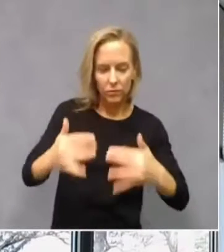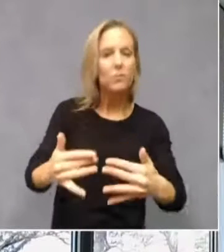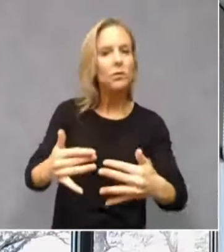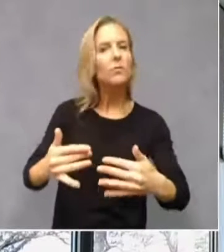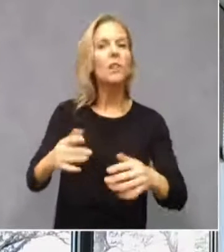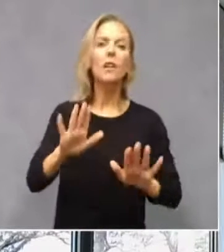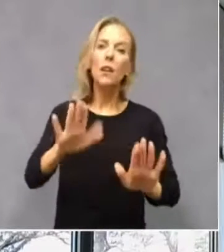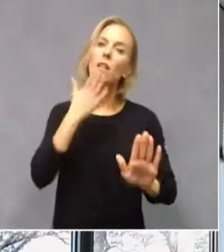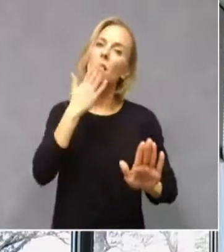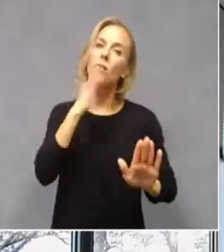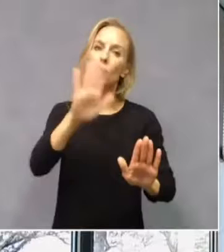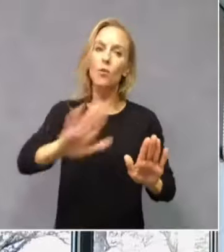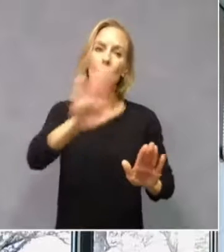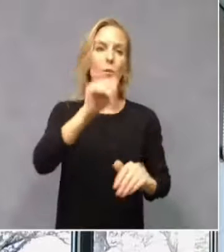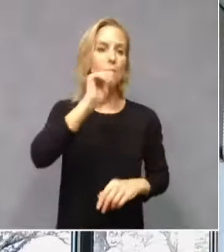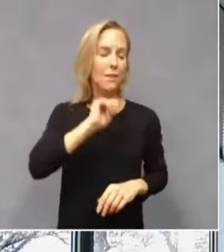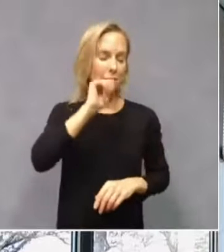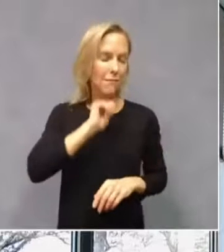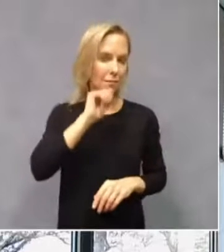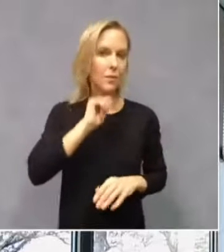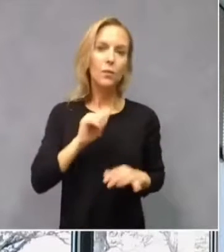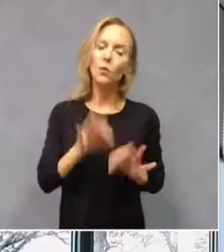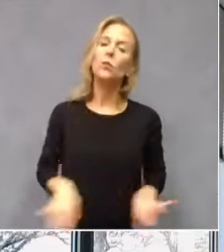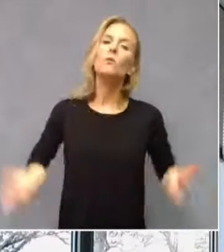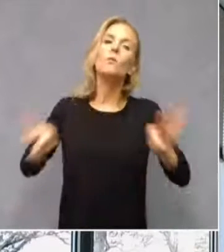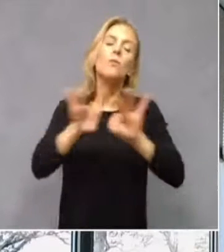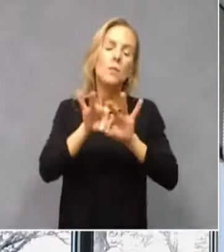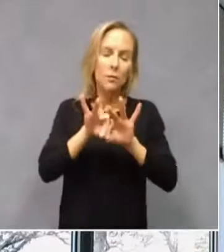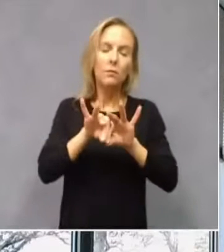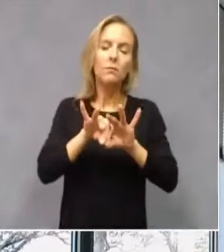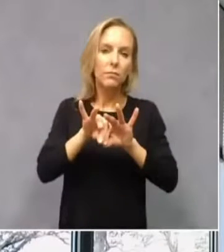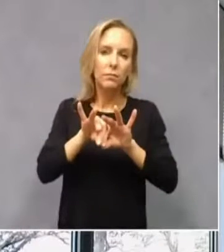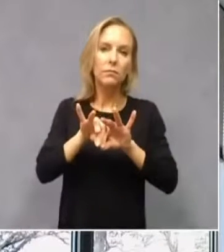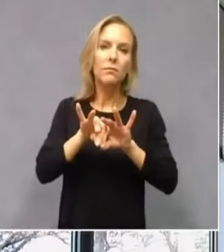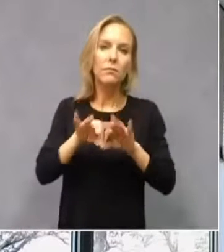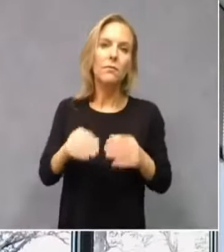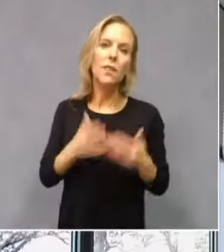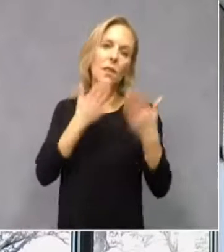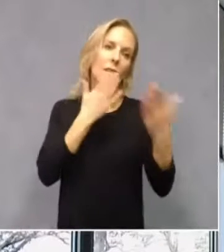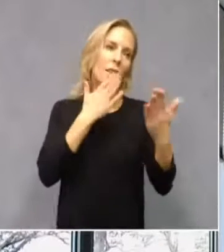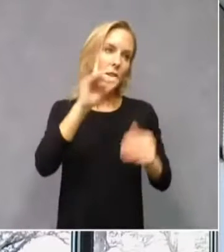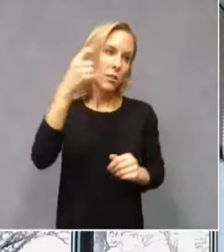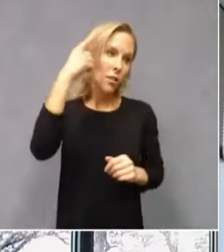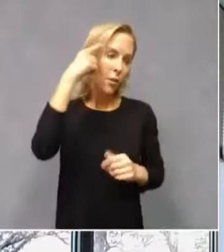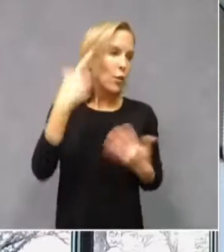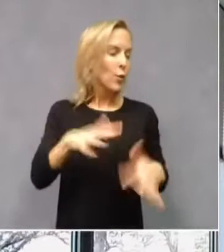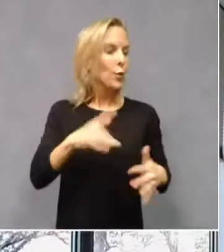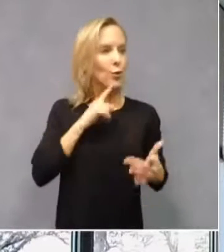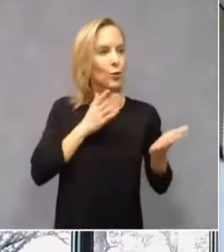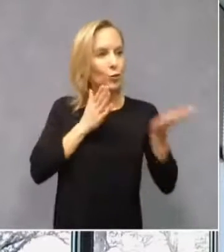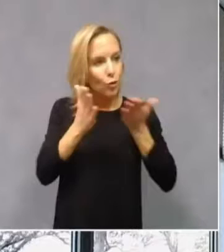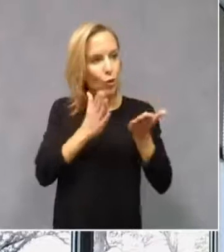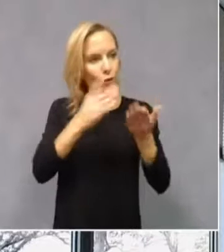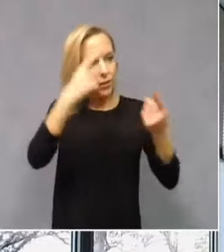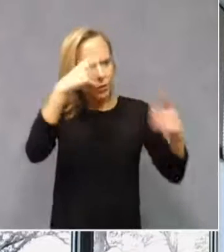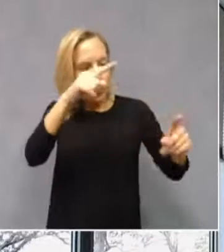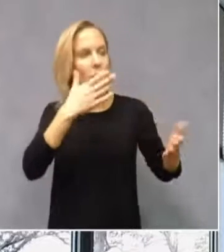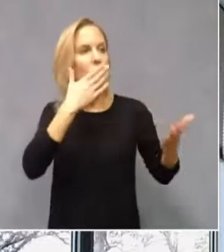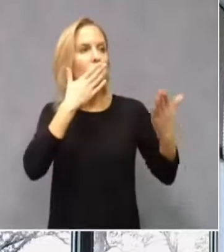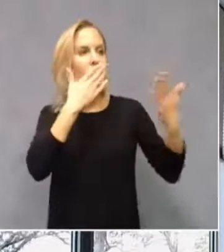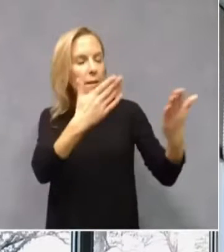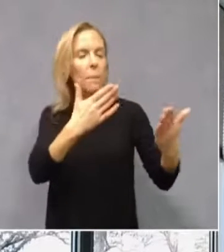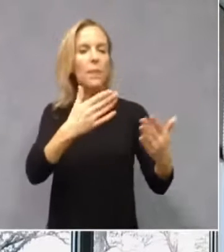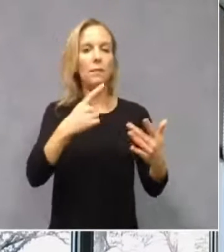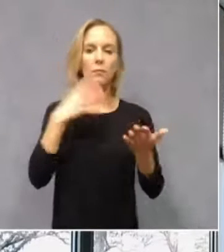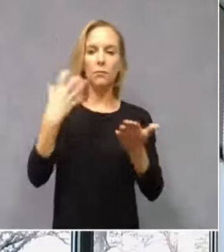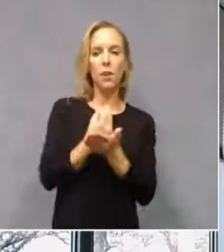patience. It's absolutely essential. And I again thank the governor for the privilege to serve. This has been a singular honor to have the opportunity